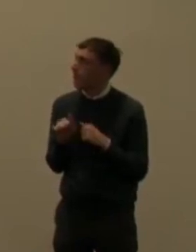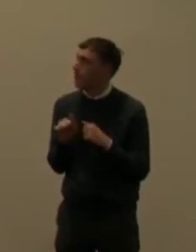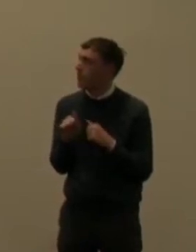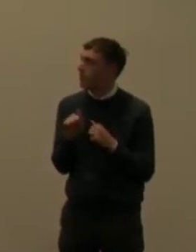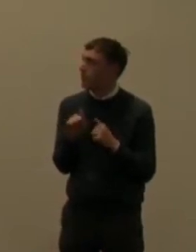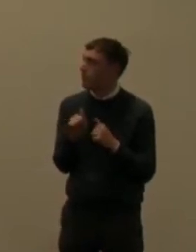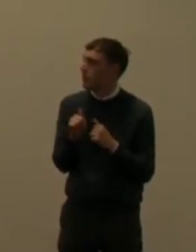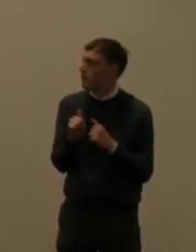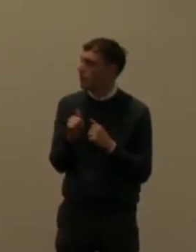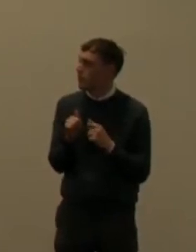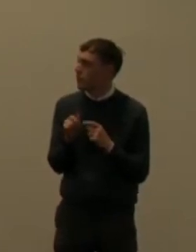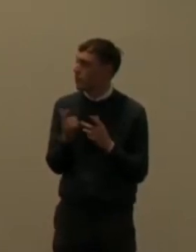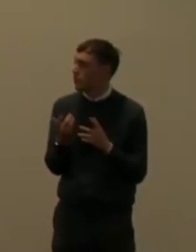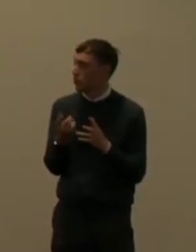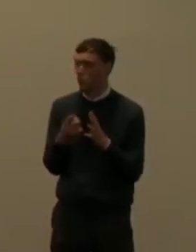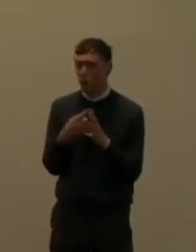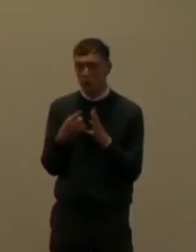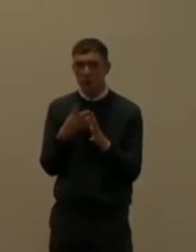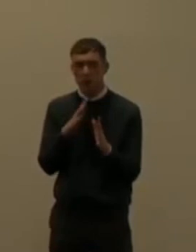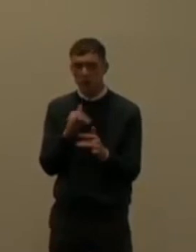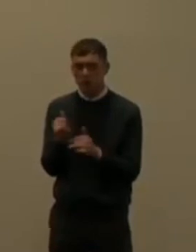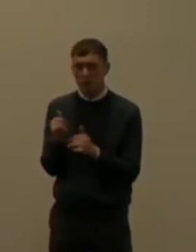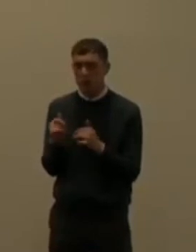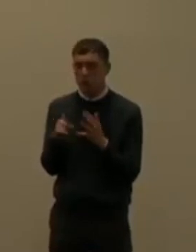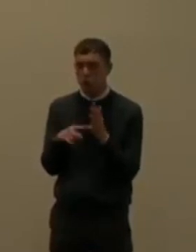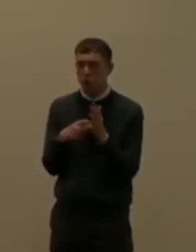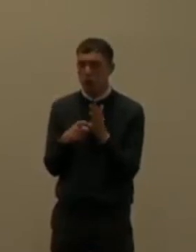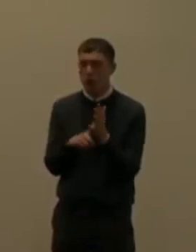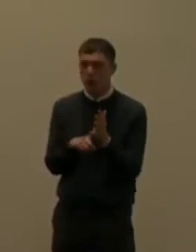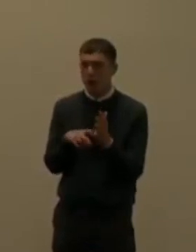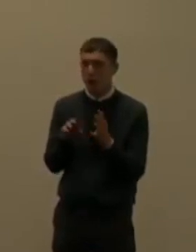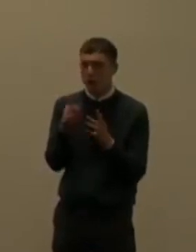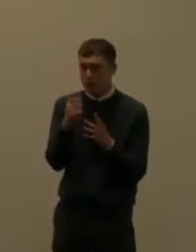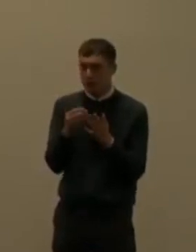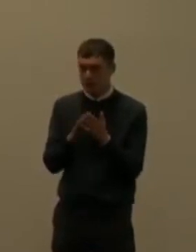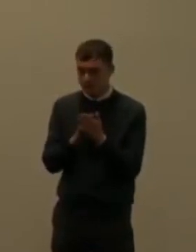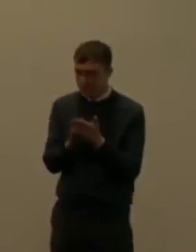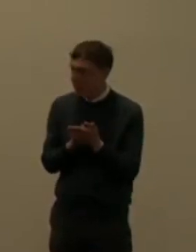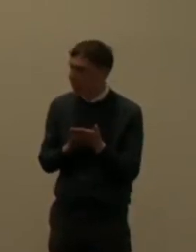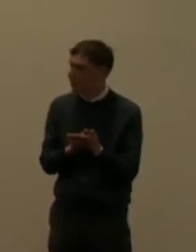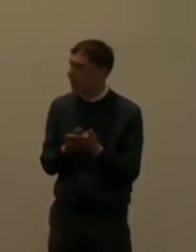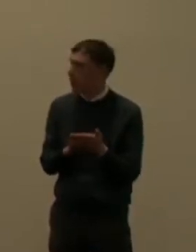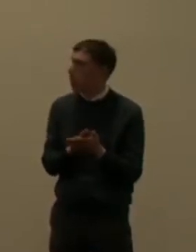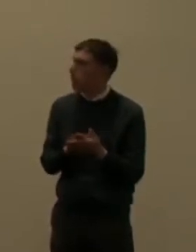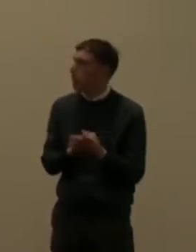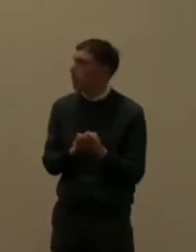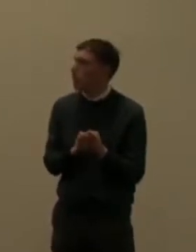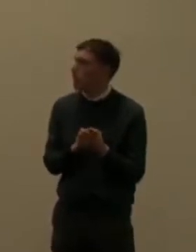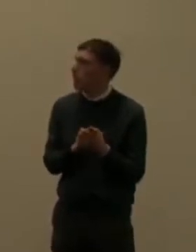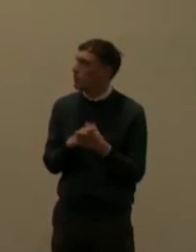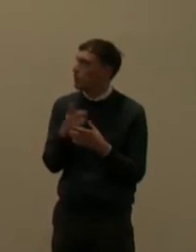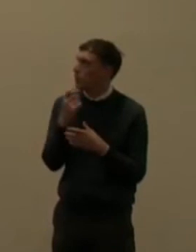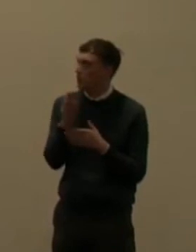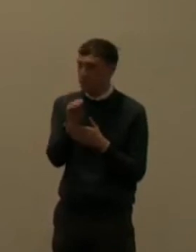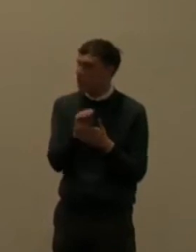the path of the different automation test cases URL that I defined. So it's basically going to